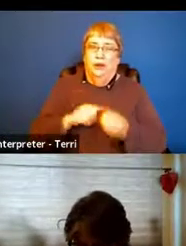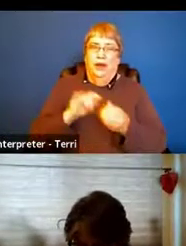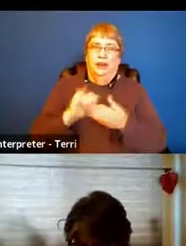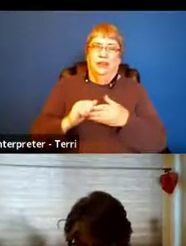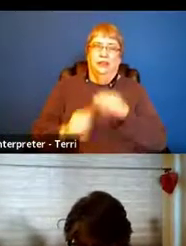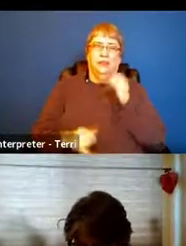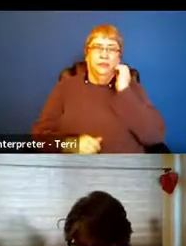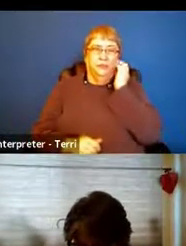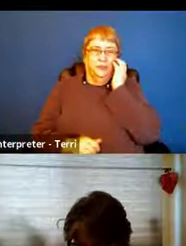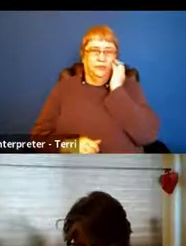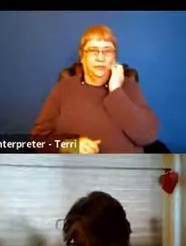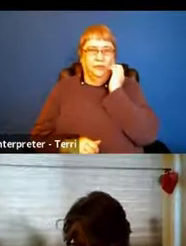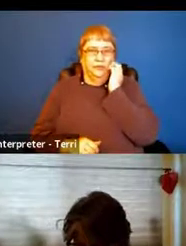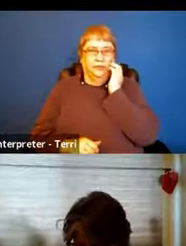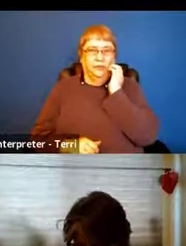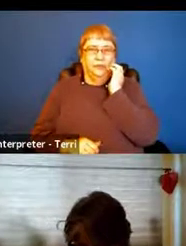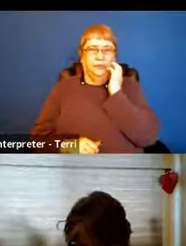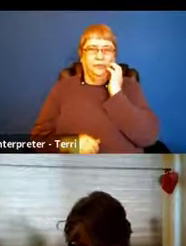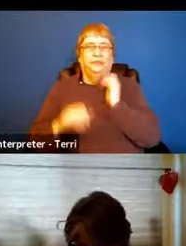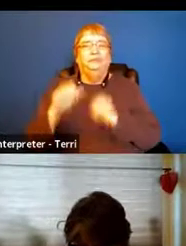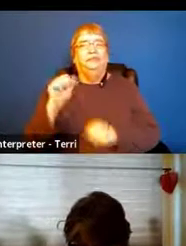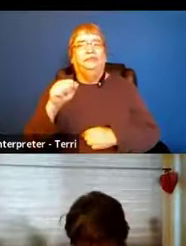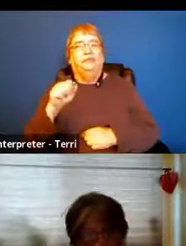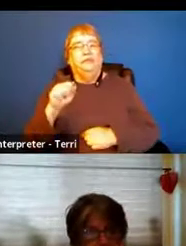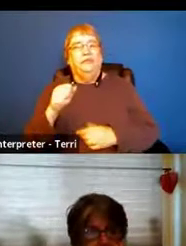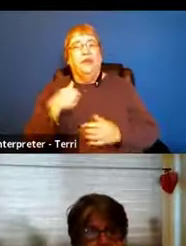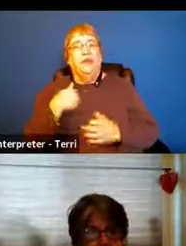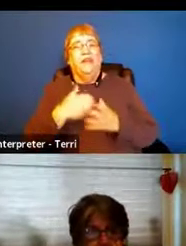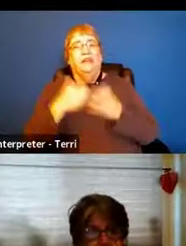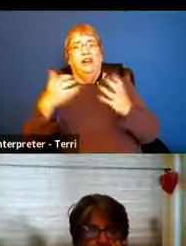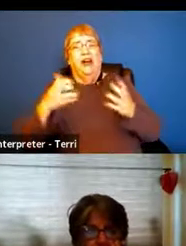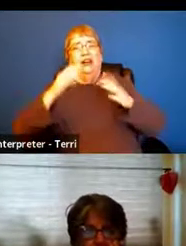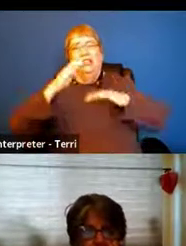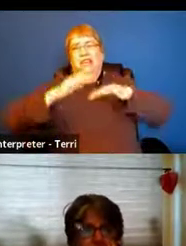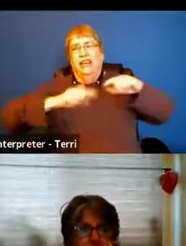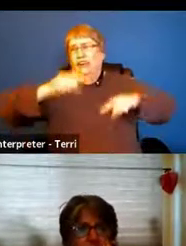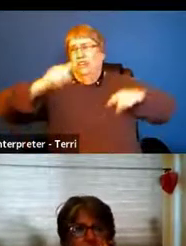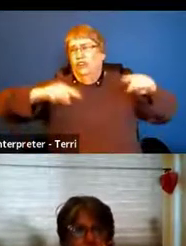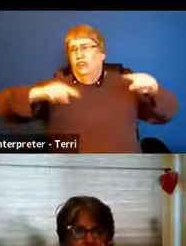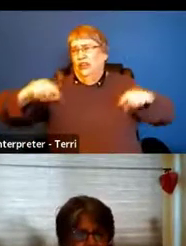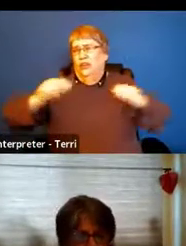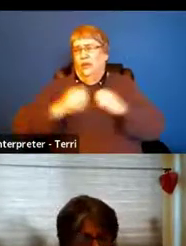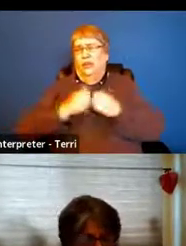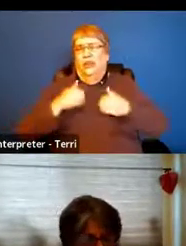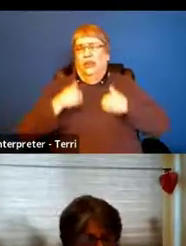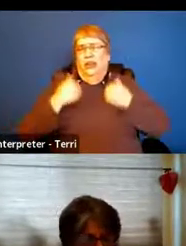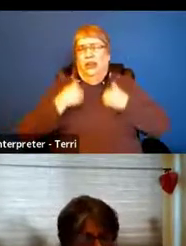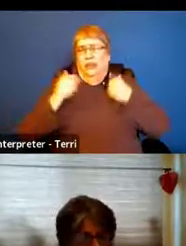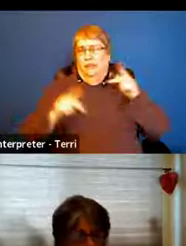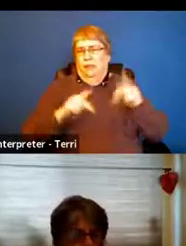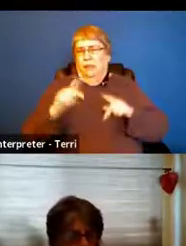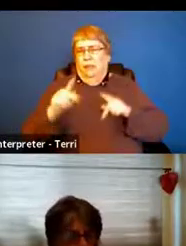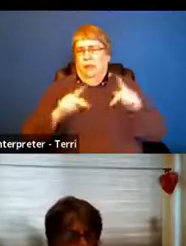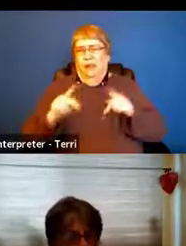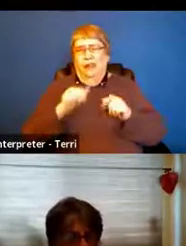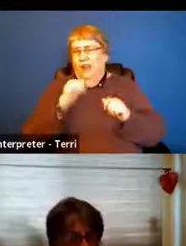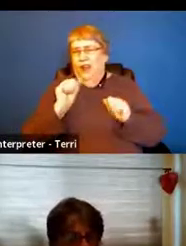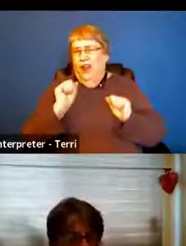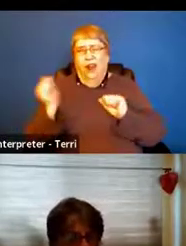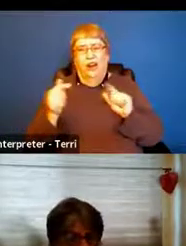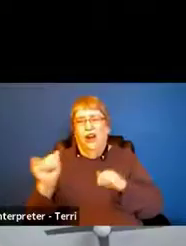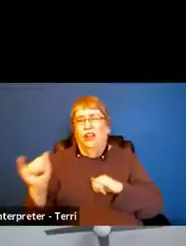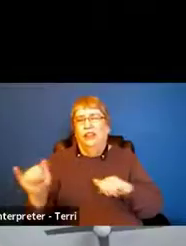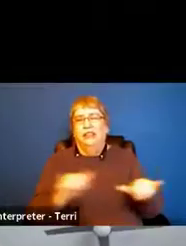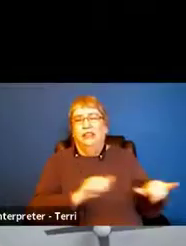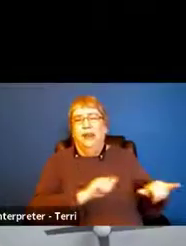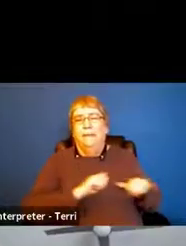Yeah, so you know, when thinking about, obviously there's a lot of diversity in each young person that you might be kind of approaching or trying to support, but we wanted to give some tips